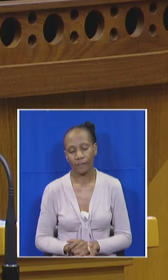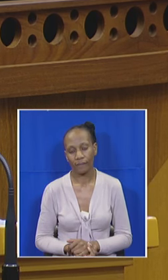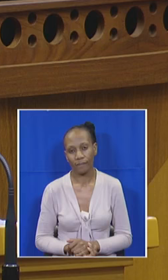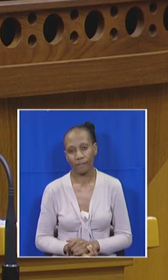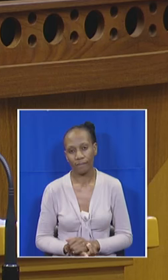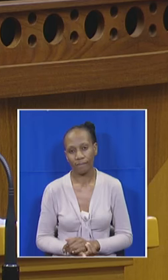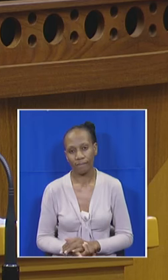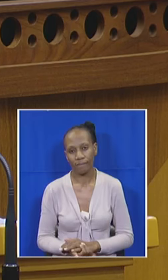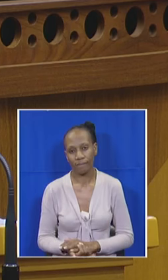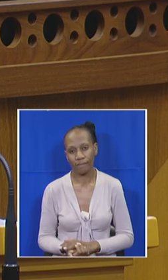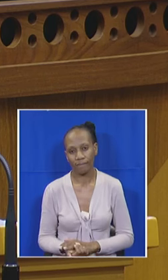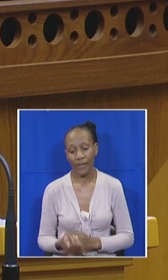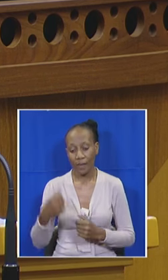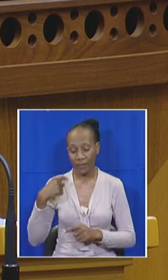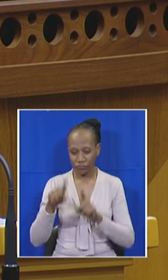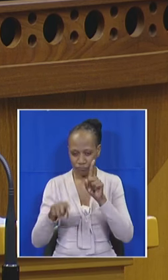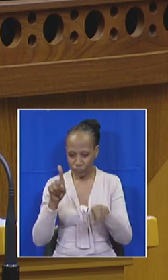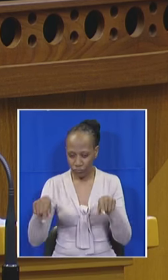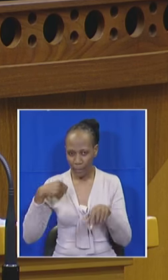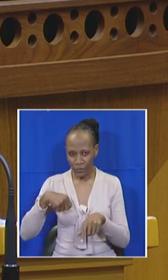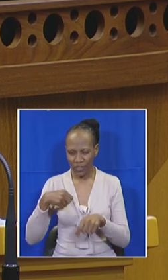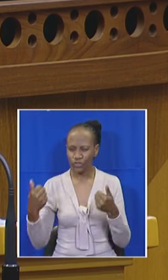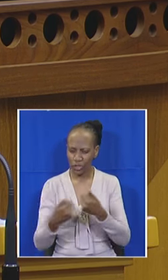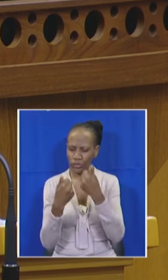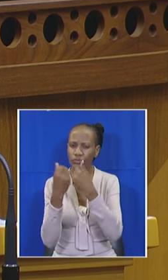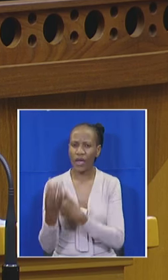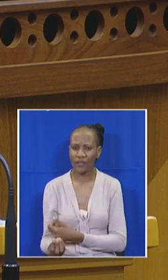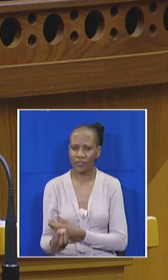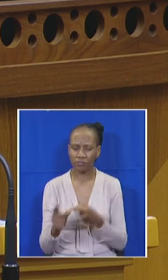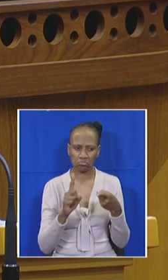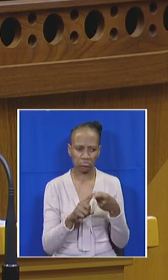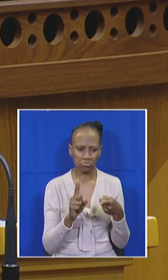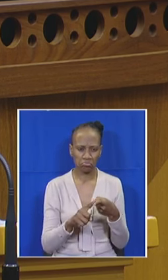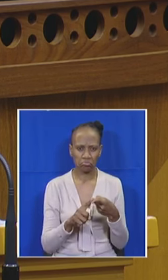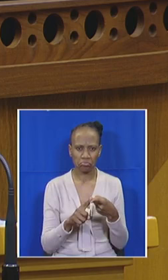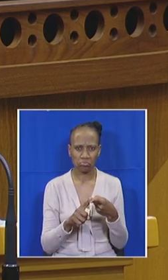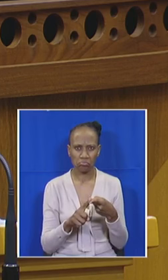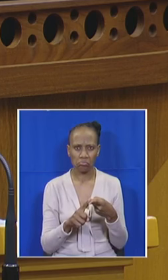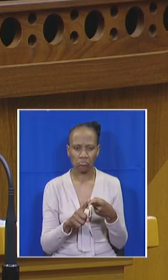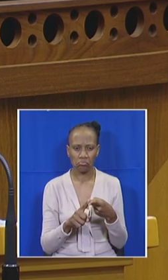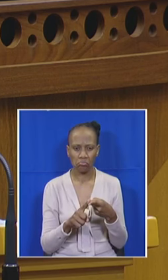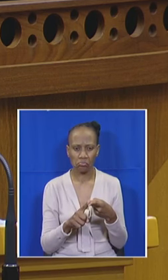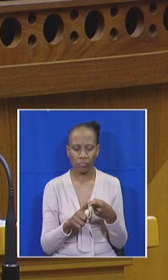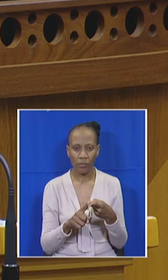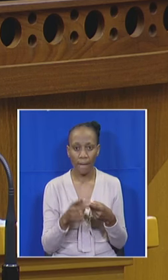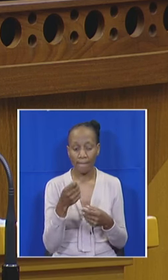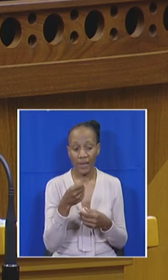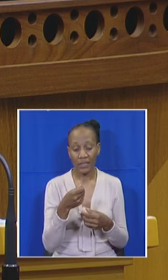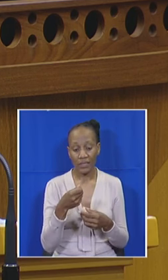The challenges of municipalities, such as the unsustainable debt owed to